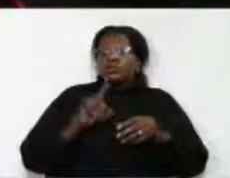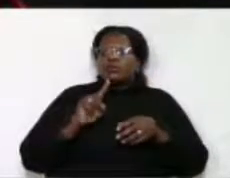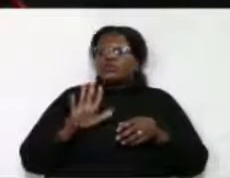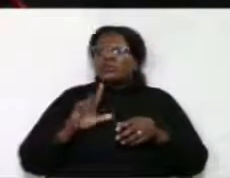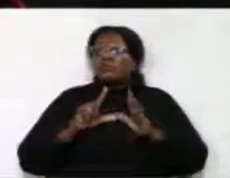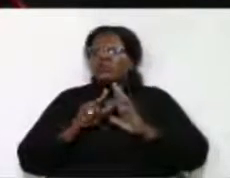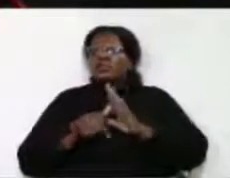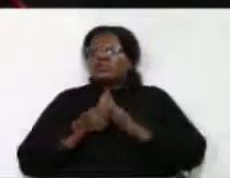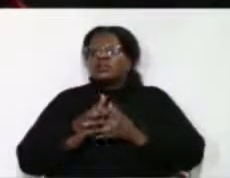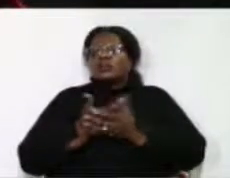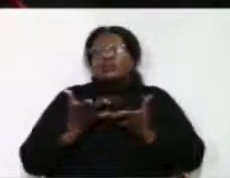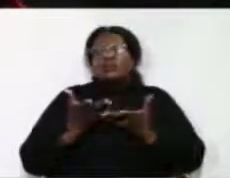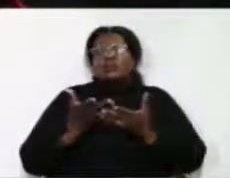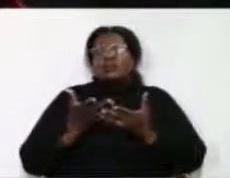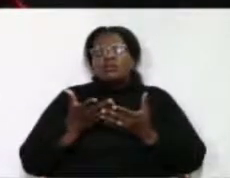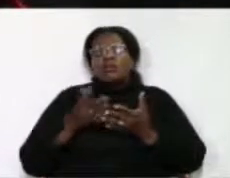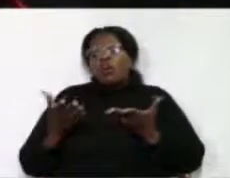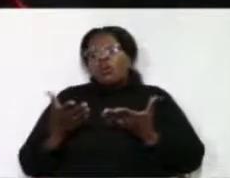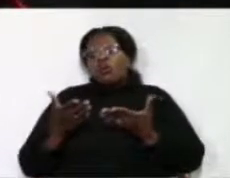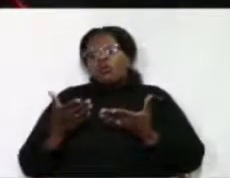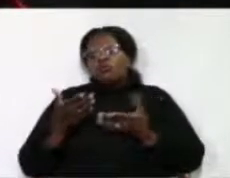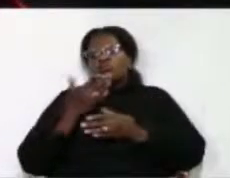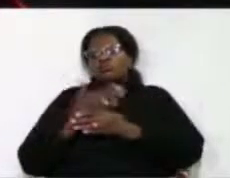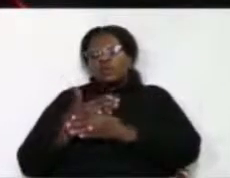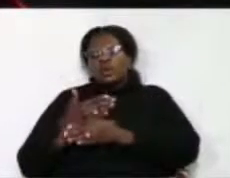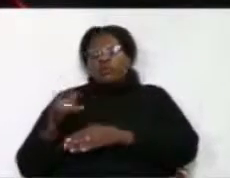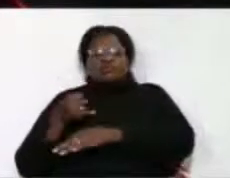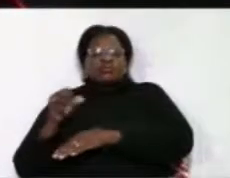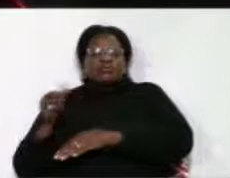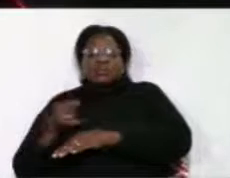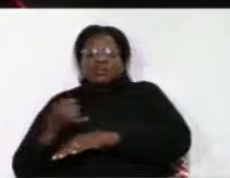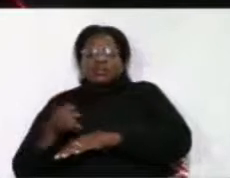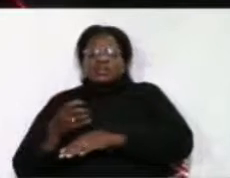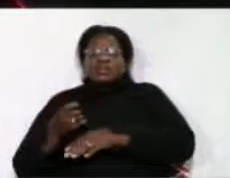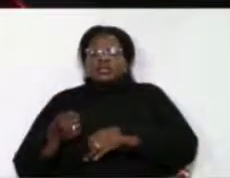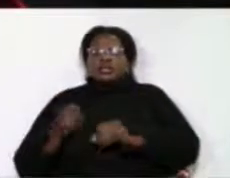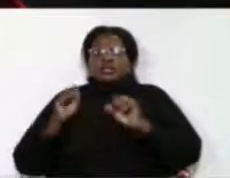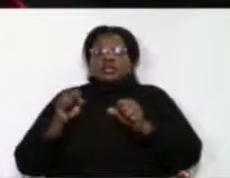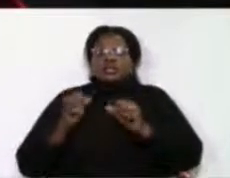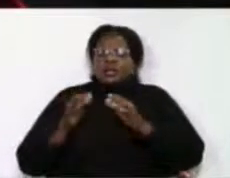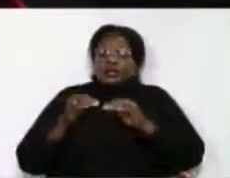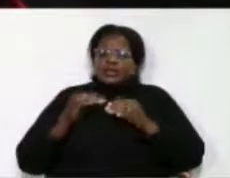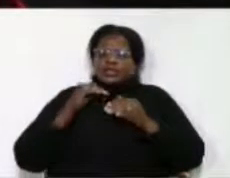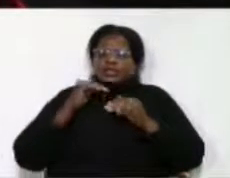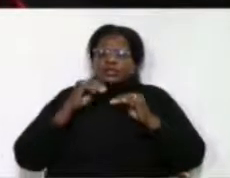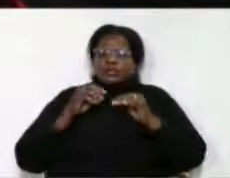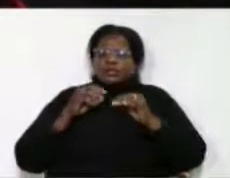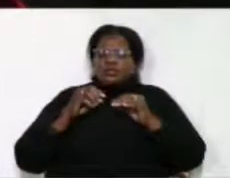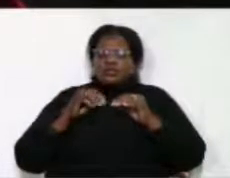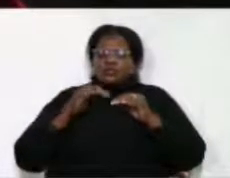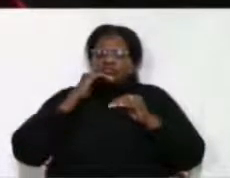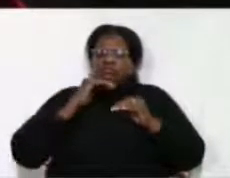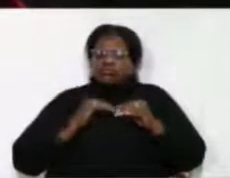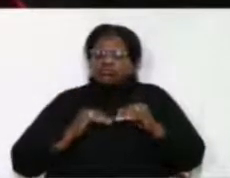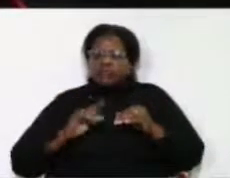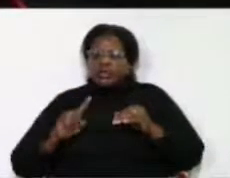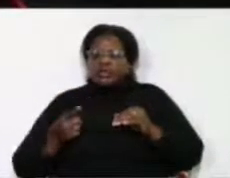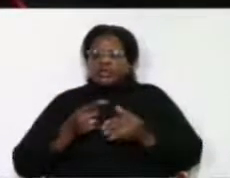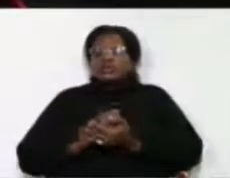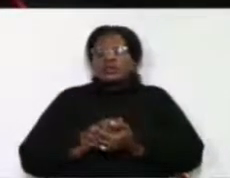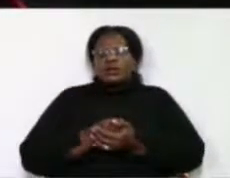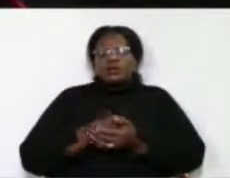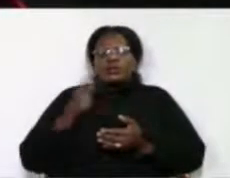Whether you're a lawyer or a coal miner or a surgeon, you might as well break everything down into hourly rates. And don't forget all of these